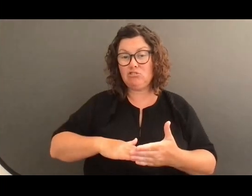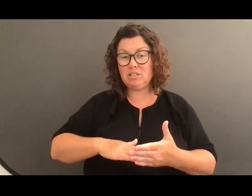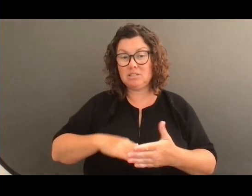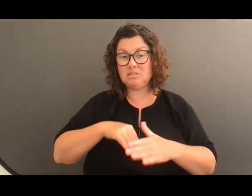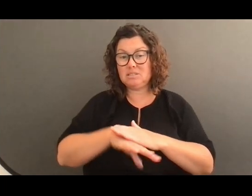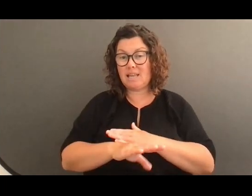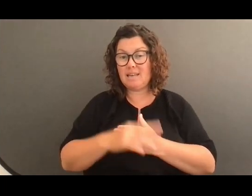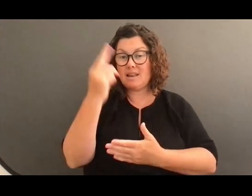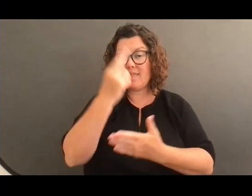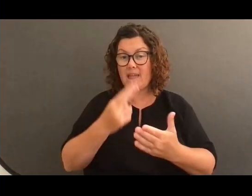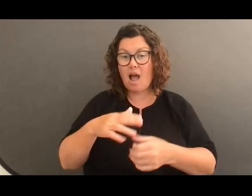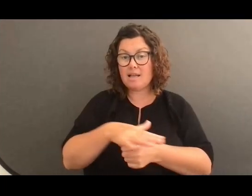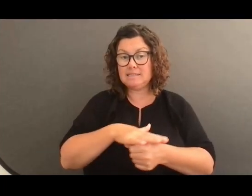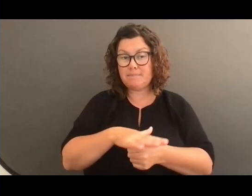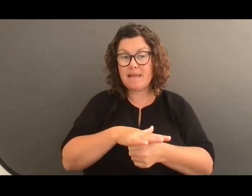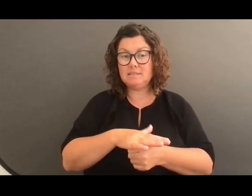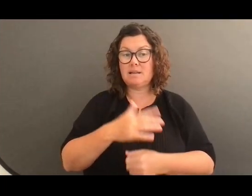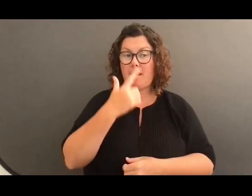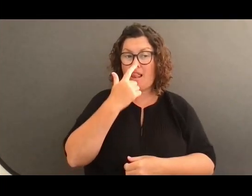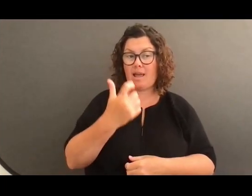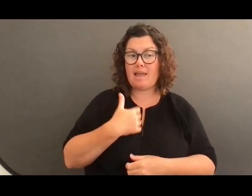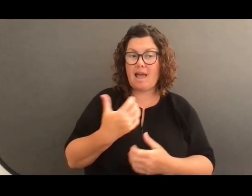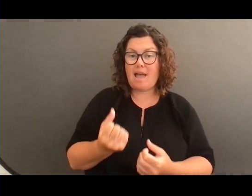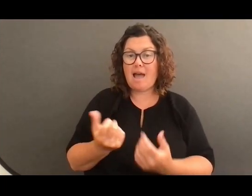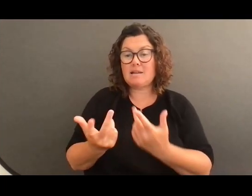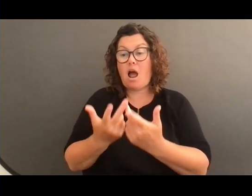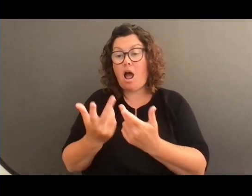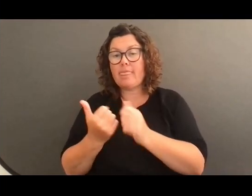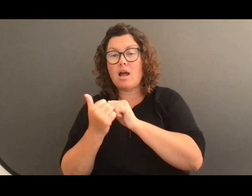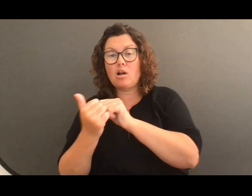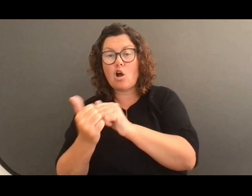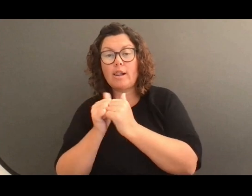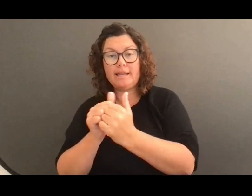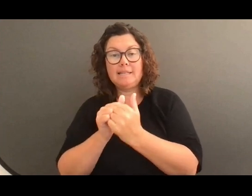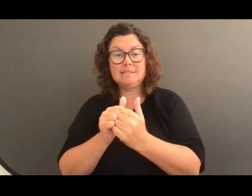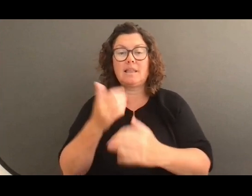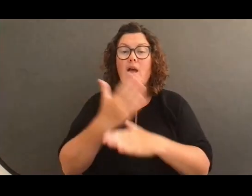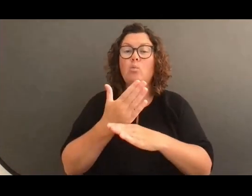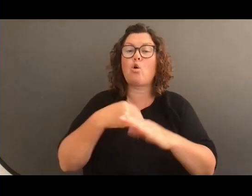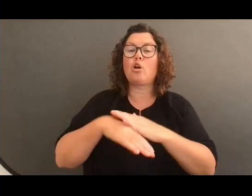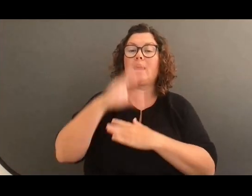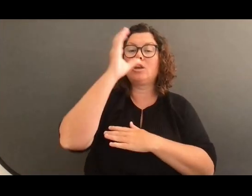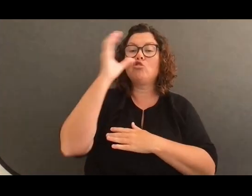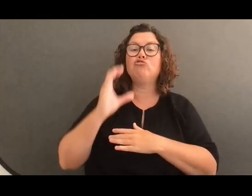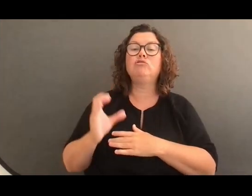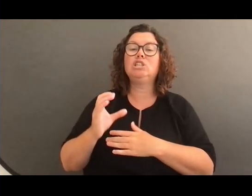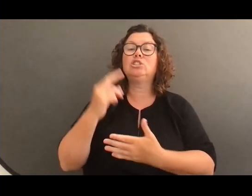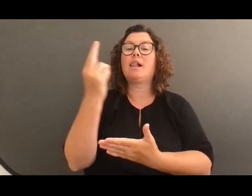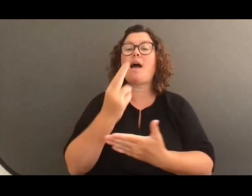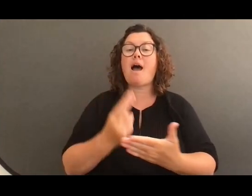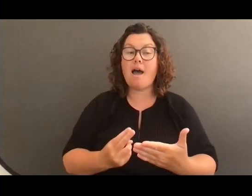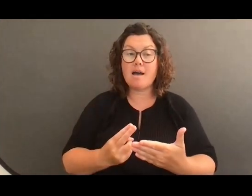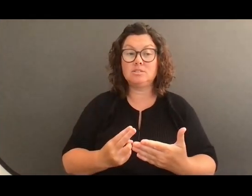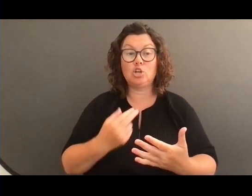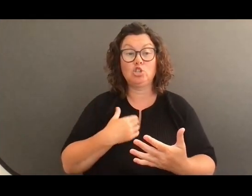gallery spaces, were able to come and work on the regional showcase, which was held last year at Platform Arts Hub at Blaney.